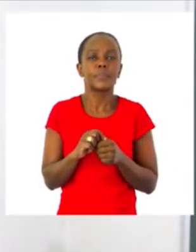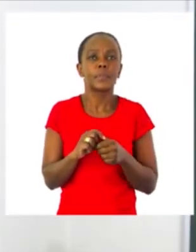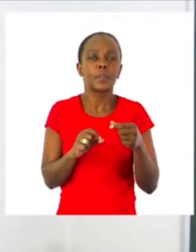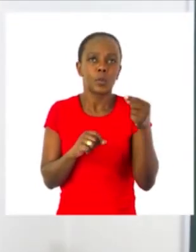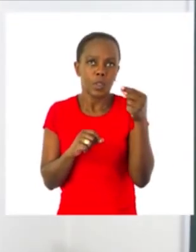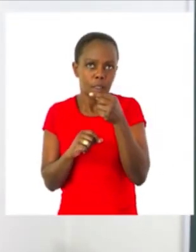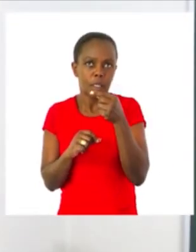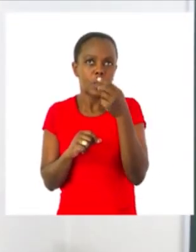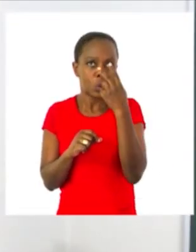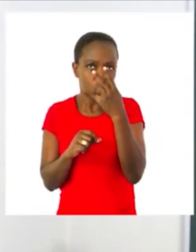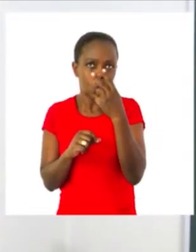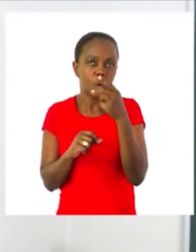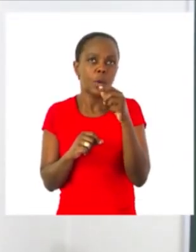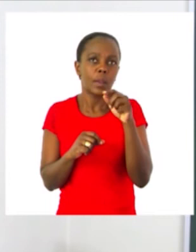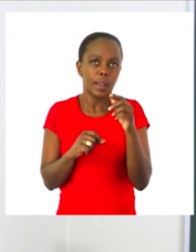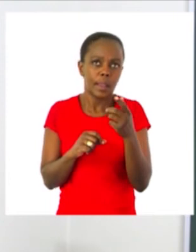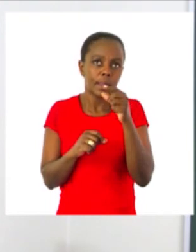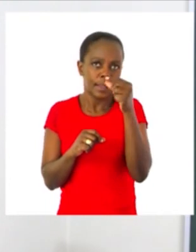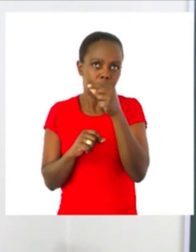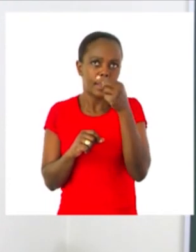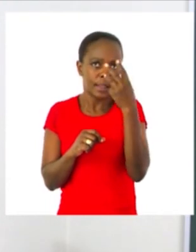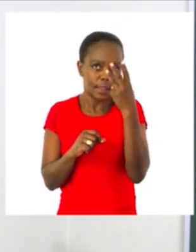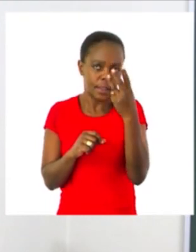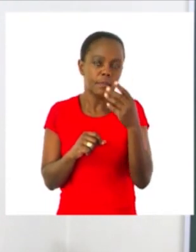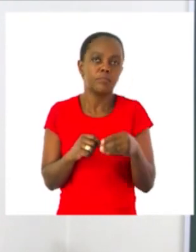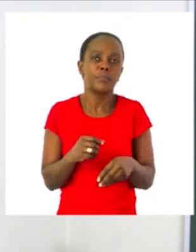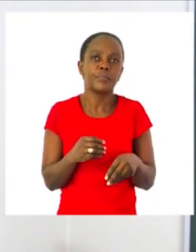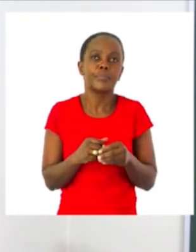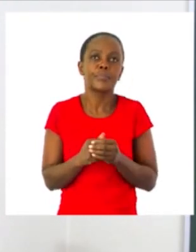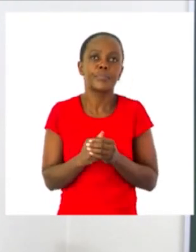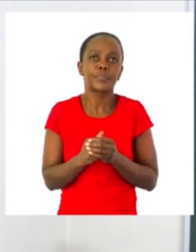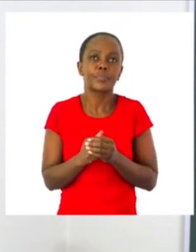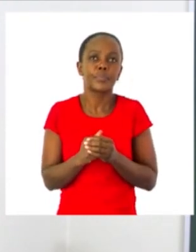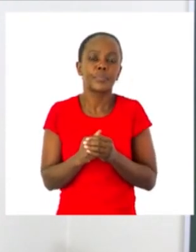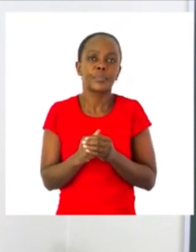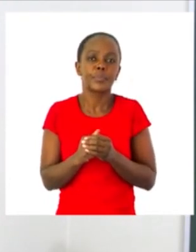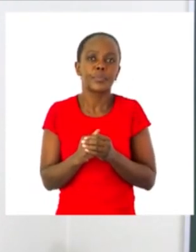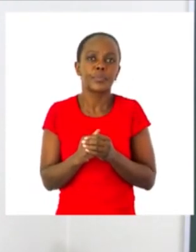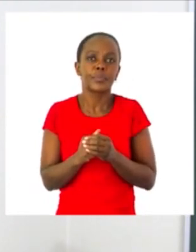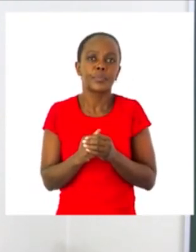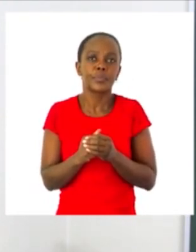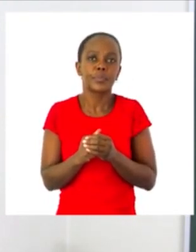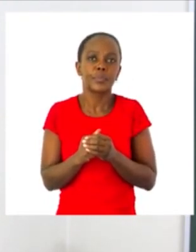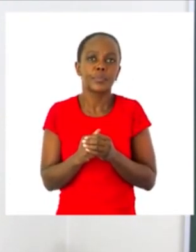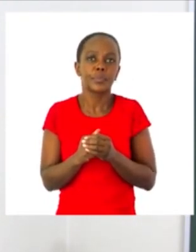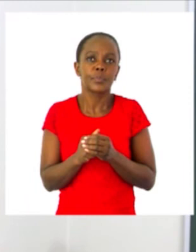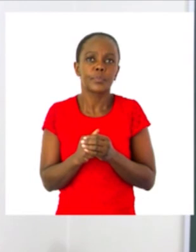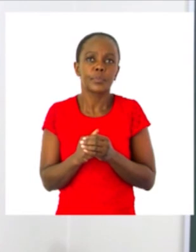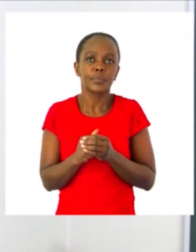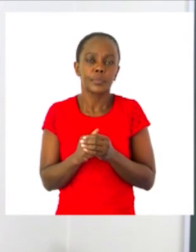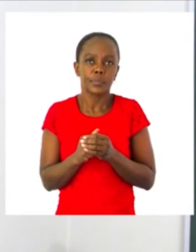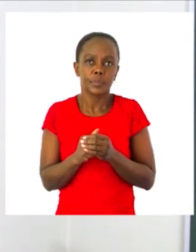grade 2 and grade 3. I know you know how to trace and also how to match